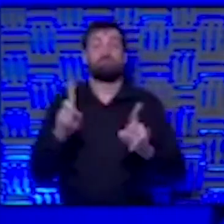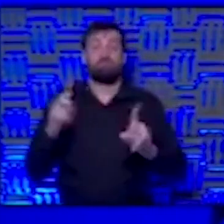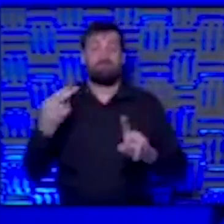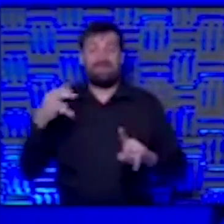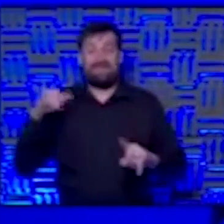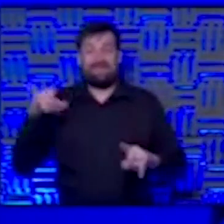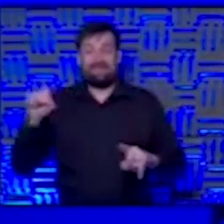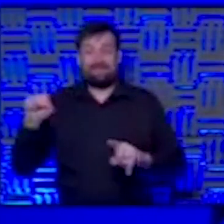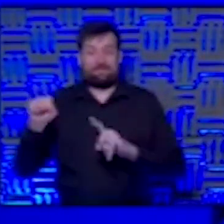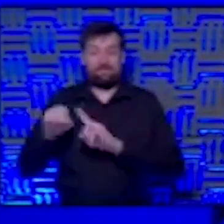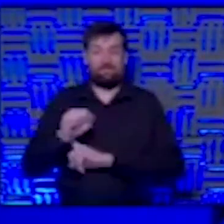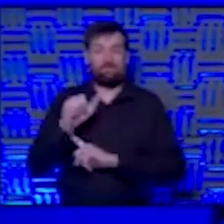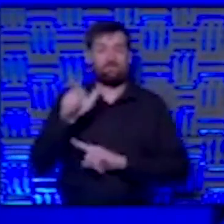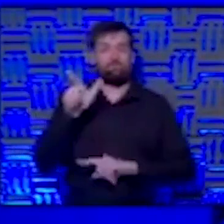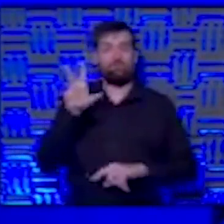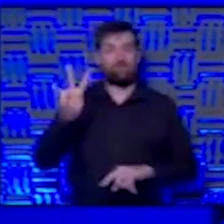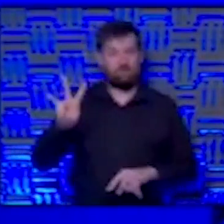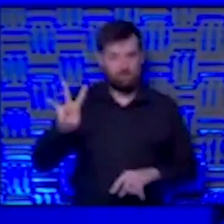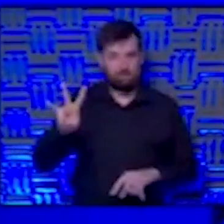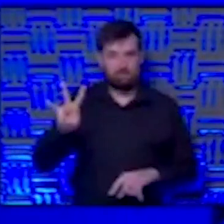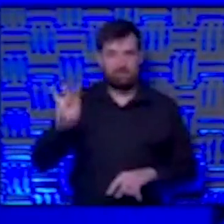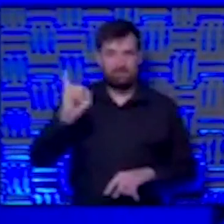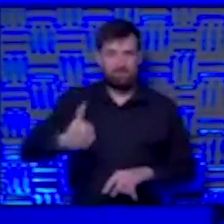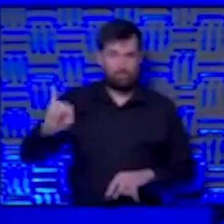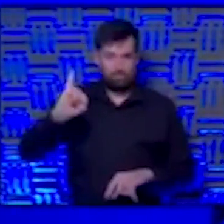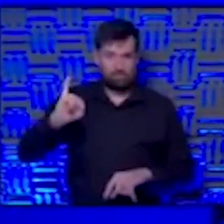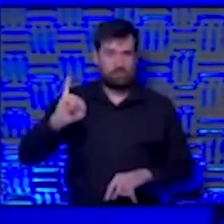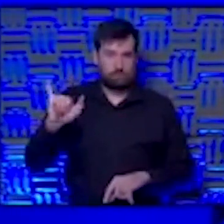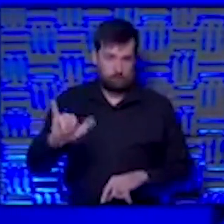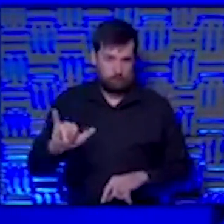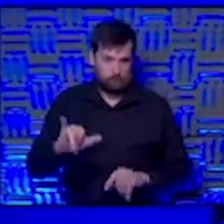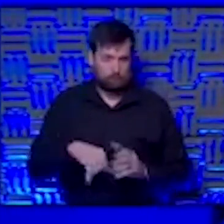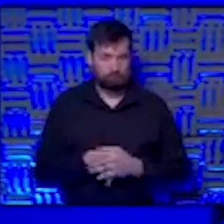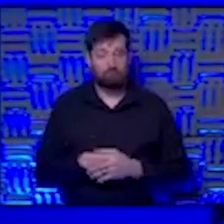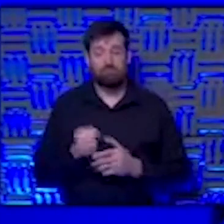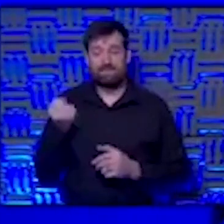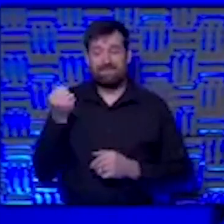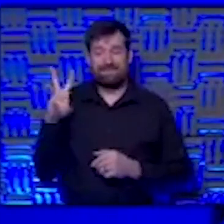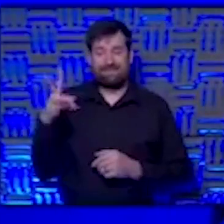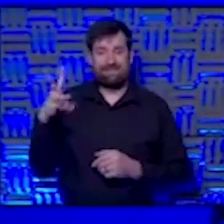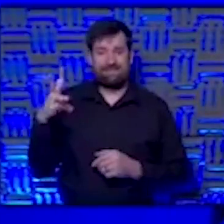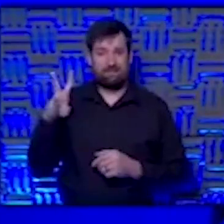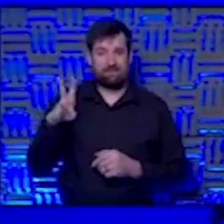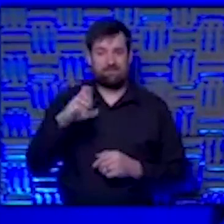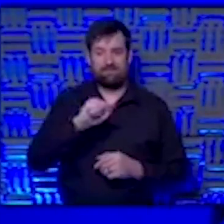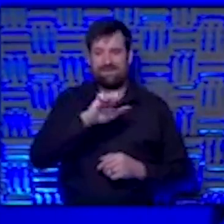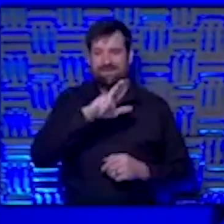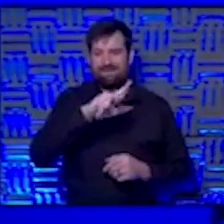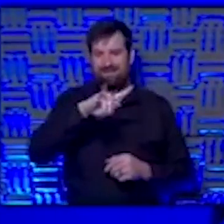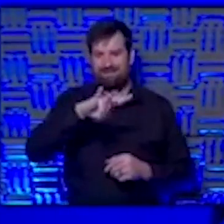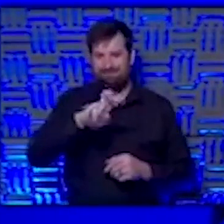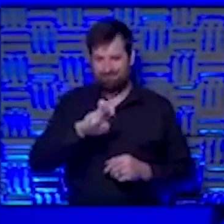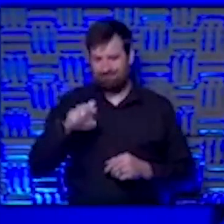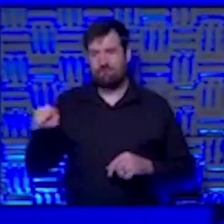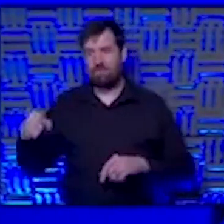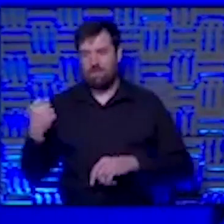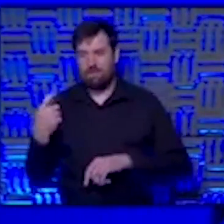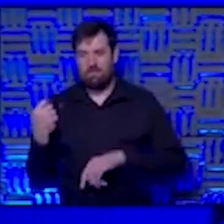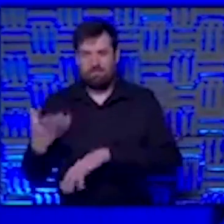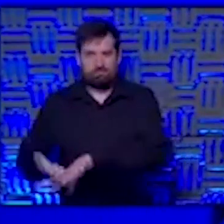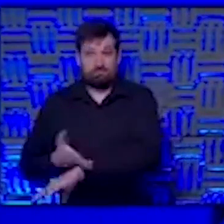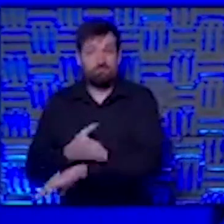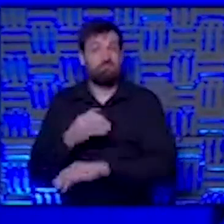Hayes, 27 infections as well. So 16 of those are active and 11 of those in recovery. So even their